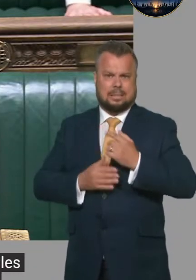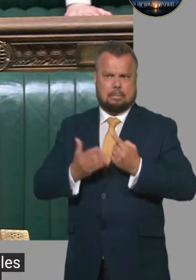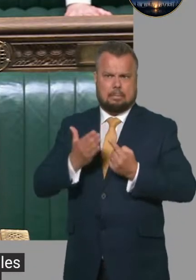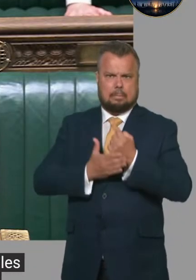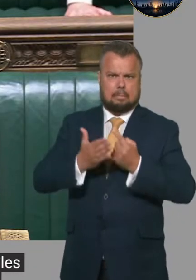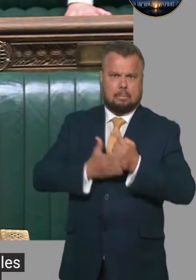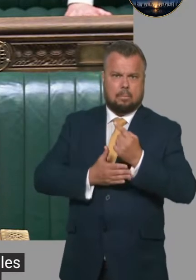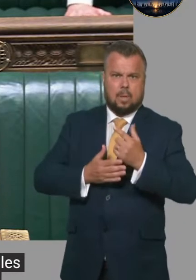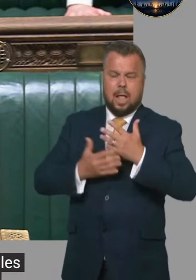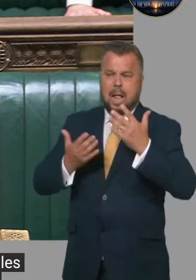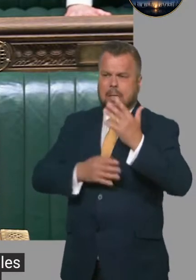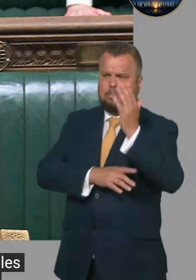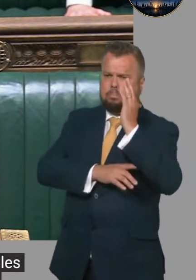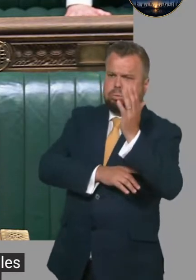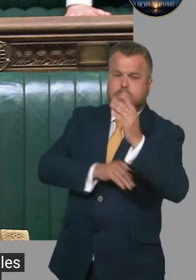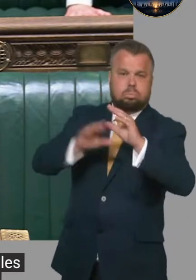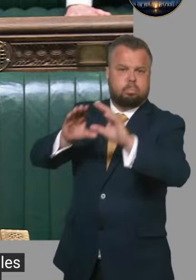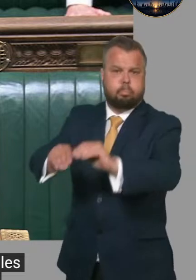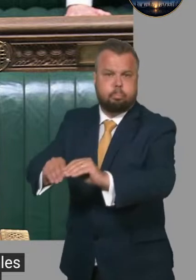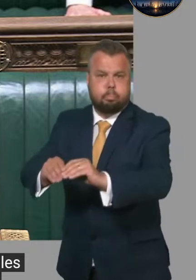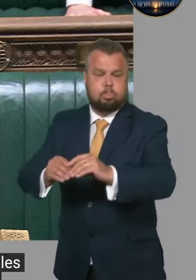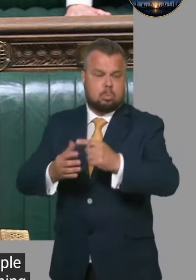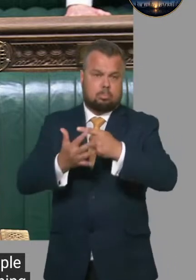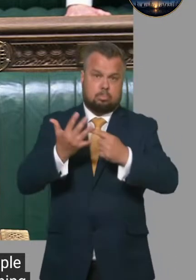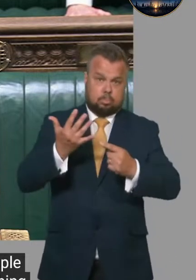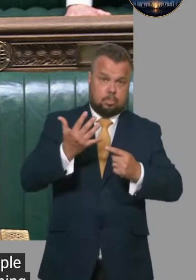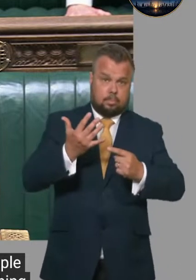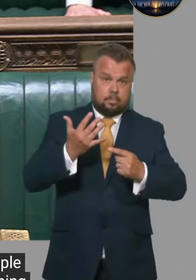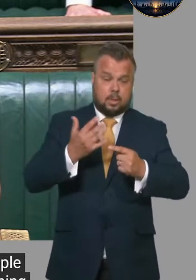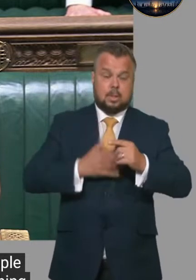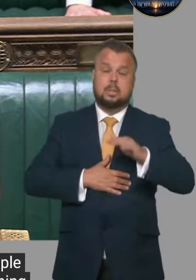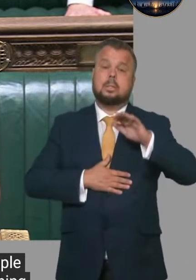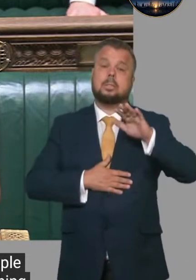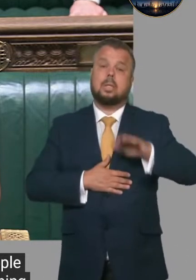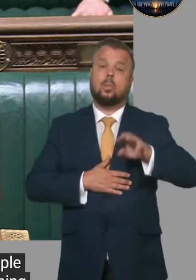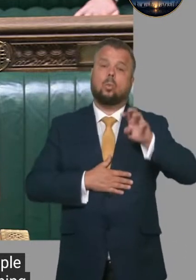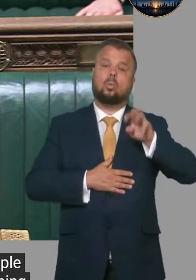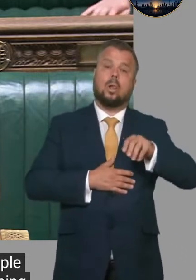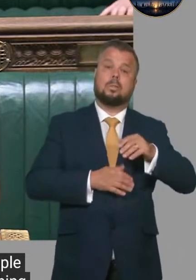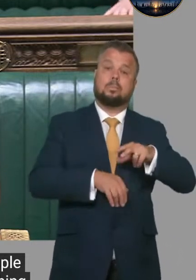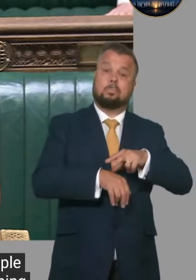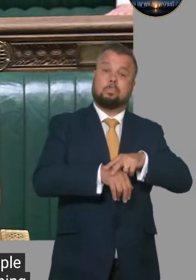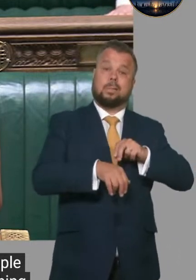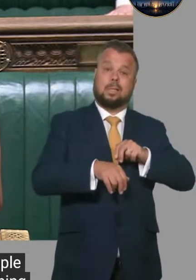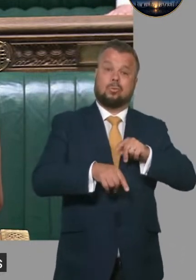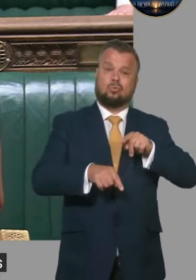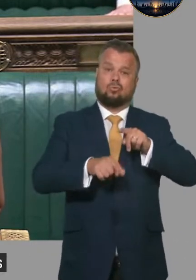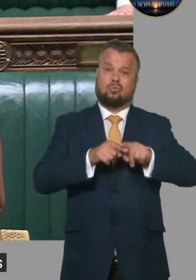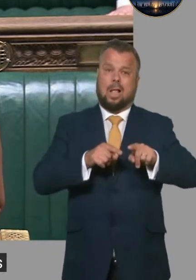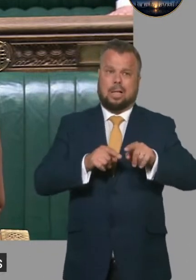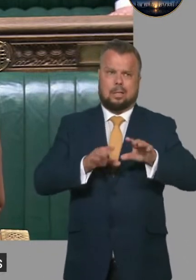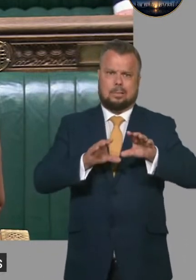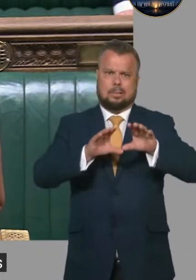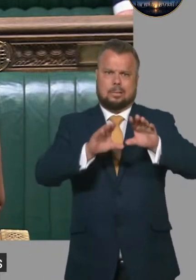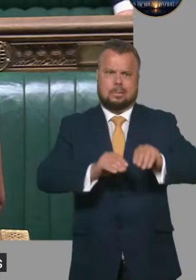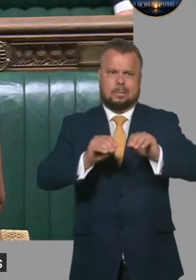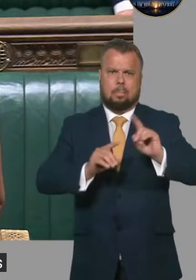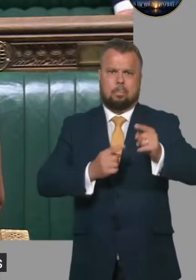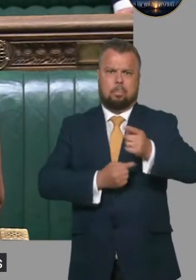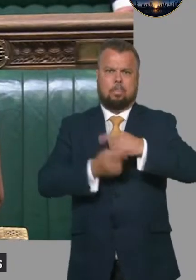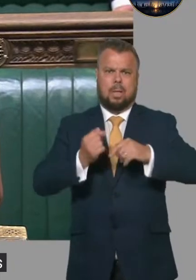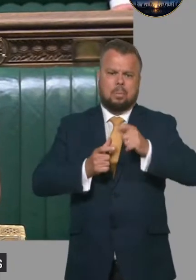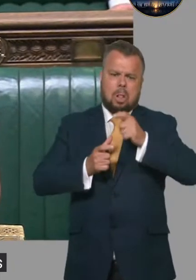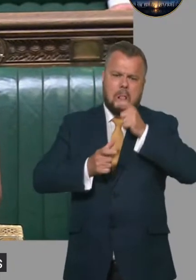again would not happen. Does the Secretary of State understand how divisive this is? And if so, will she finally withdraw